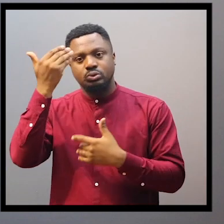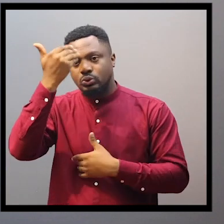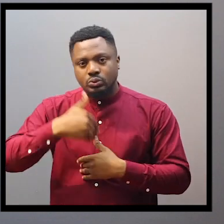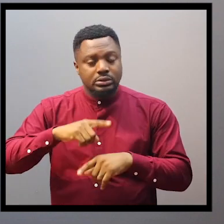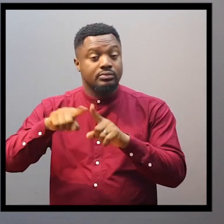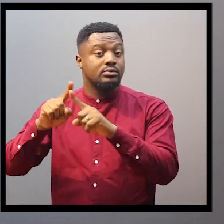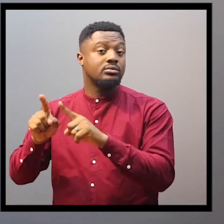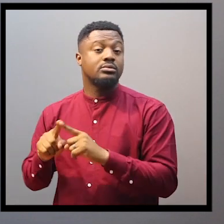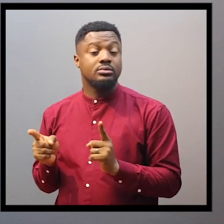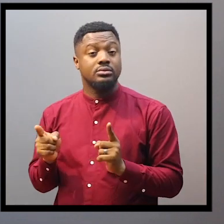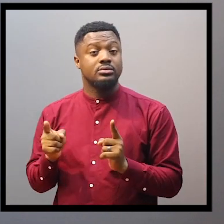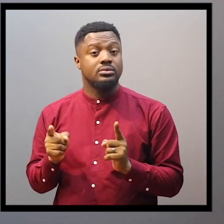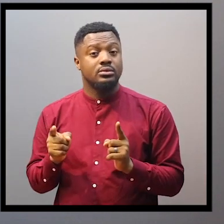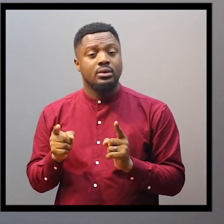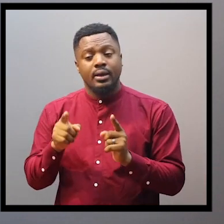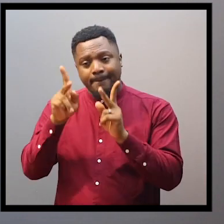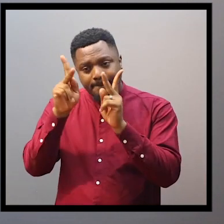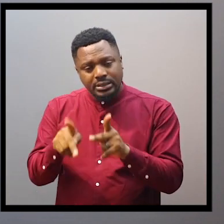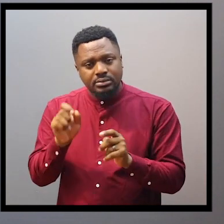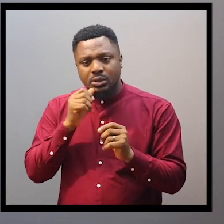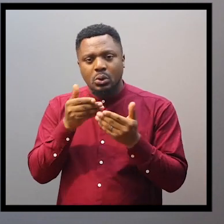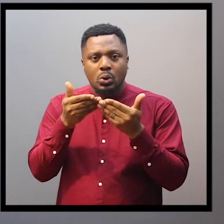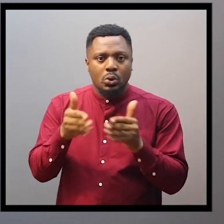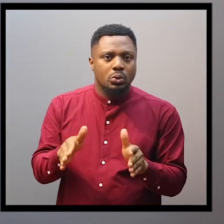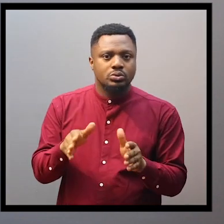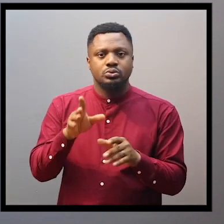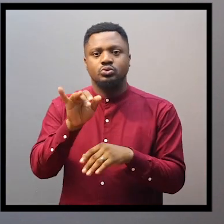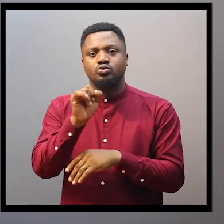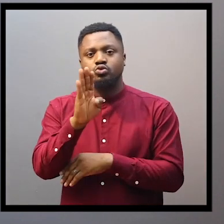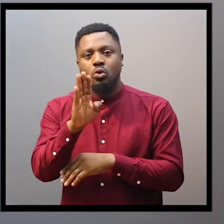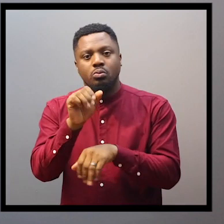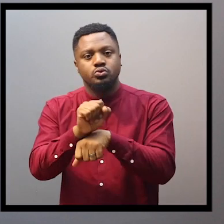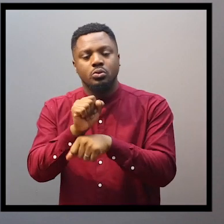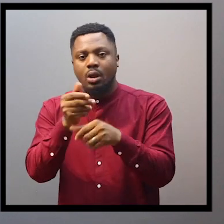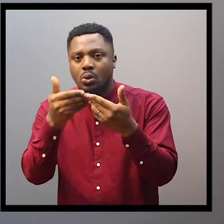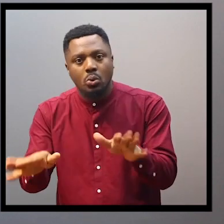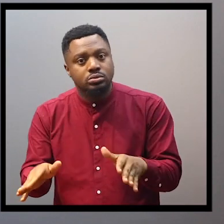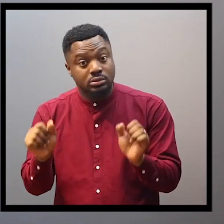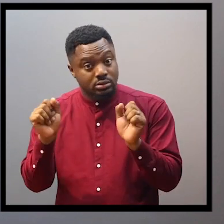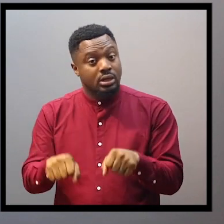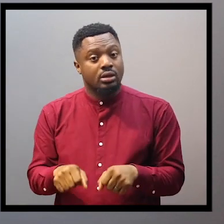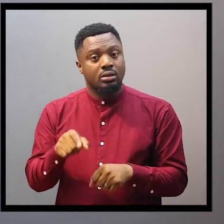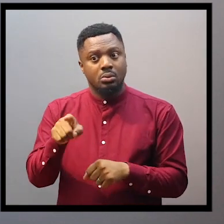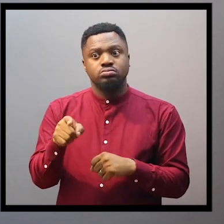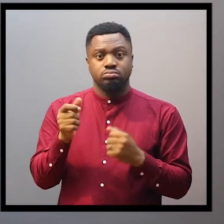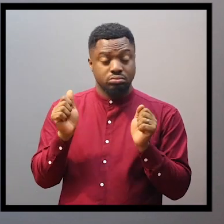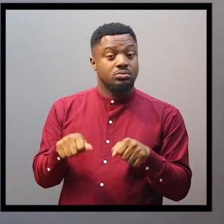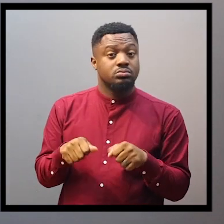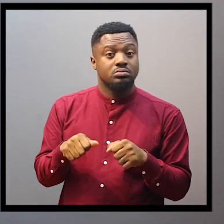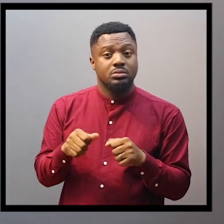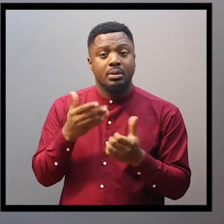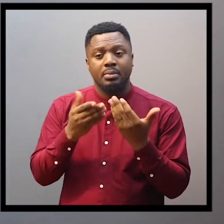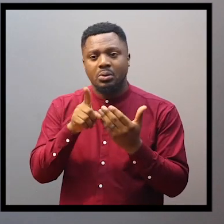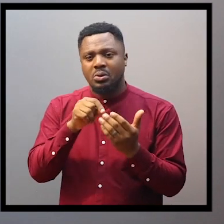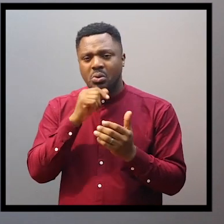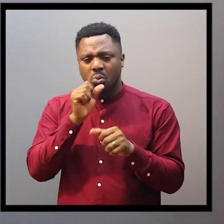complications. In addition to this, the person may lose their job or their source of living, as they